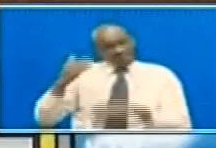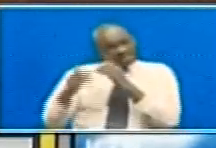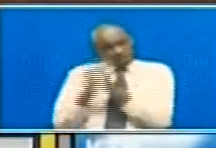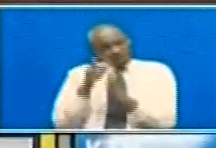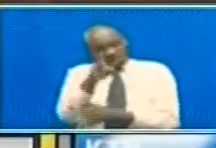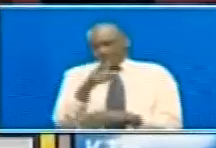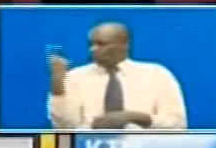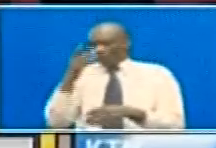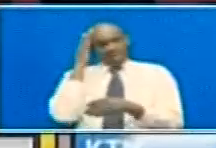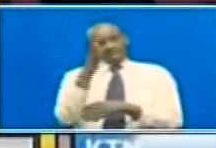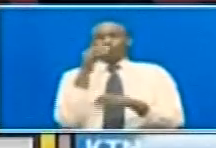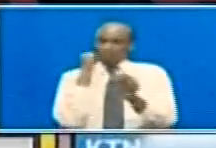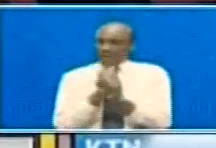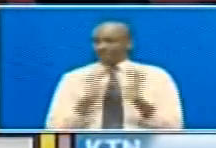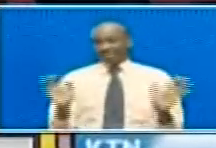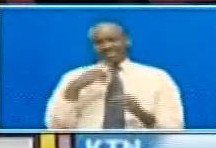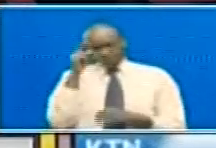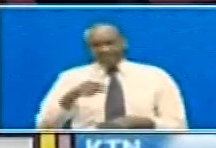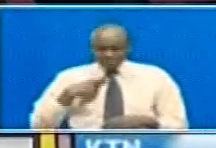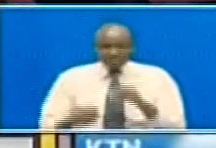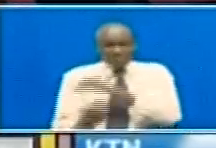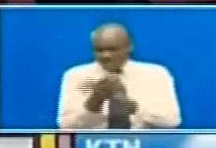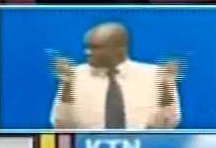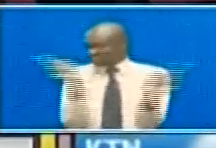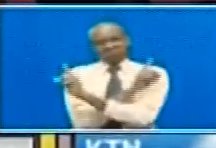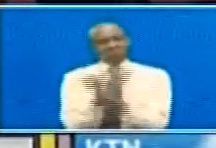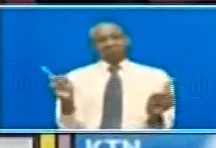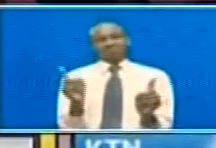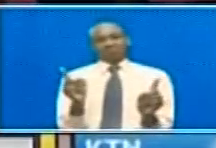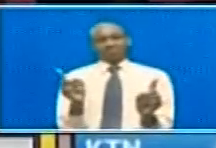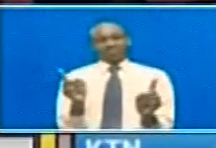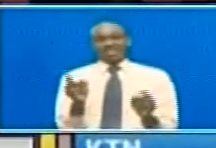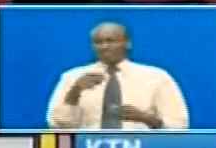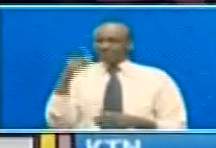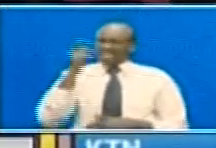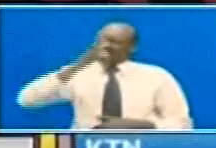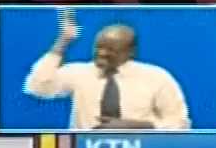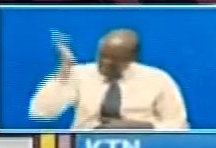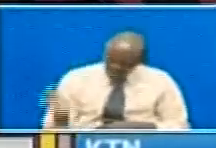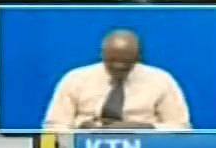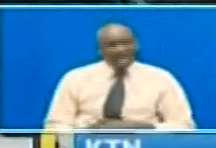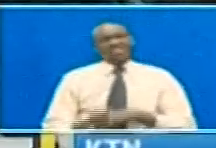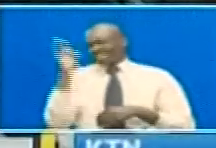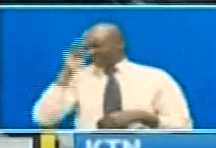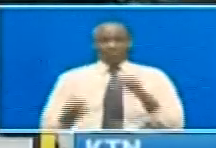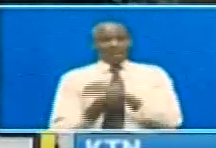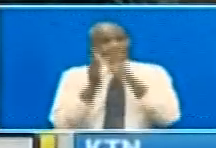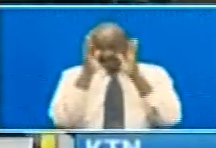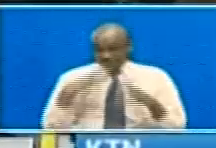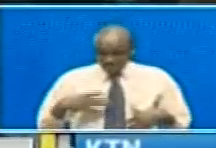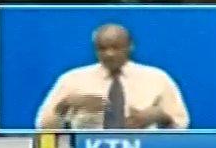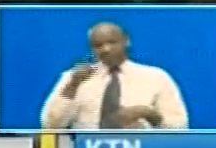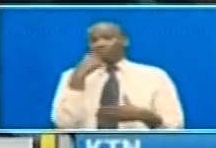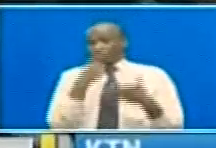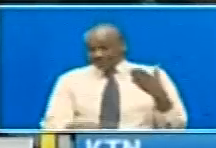purely work-related and states that he did not bribe them. He said he has never and will never bribe anyone and challenged the